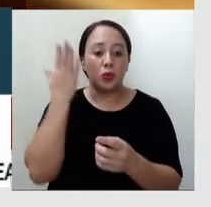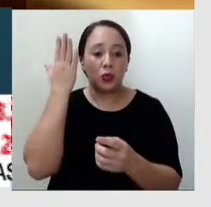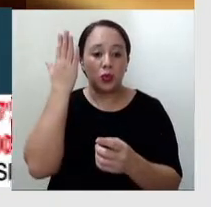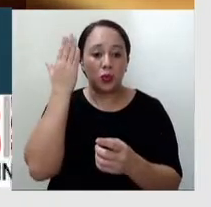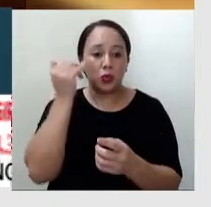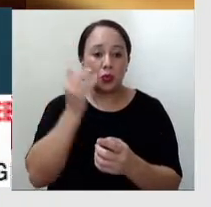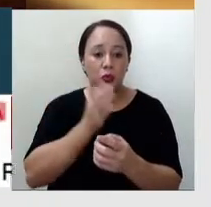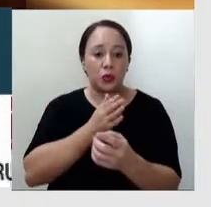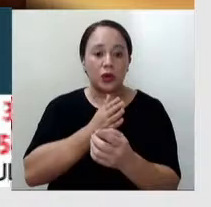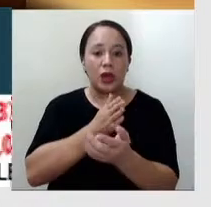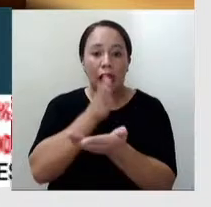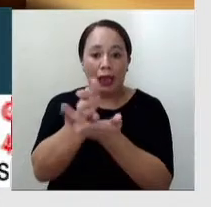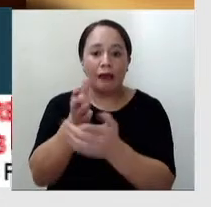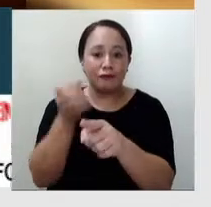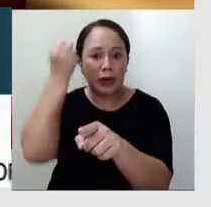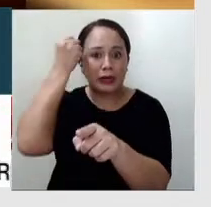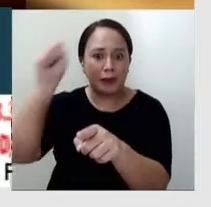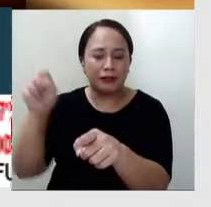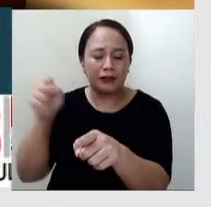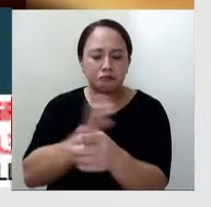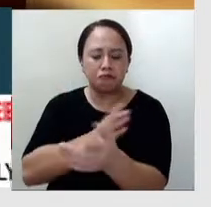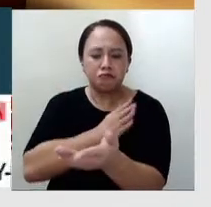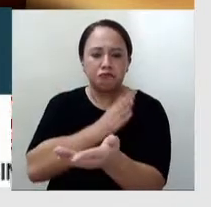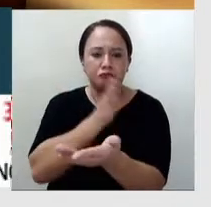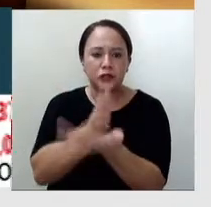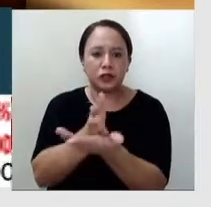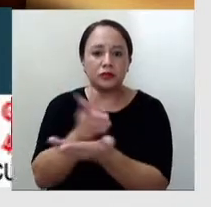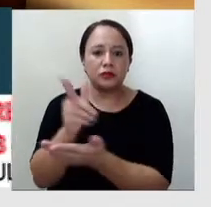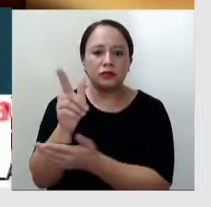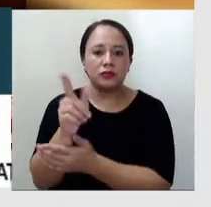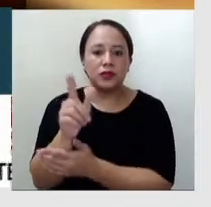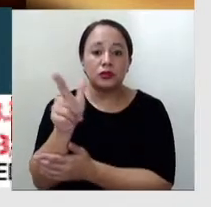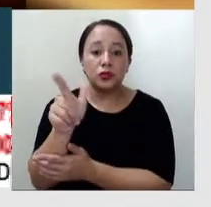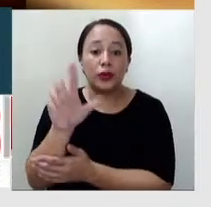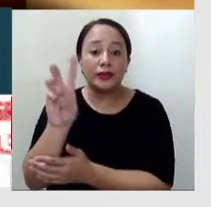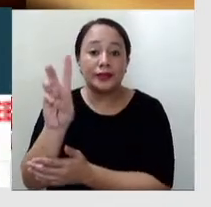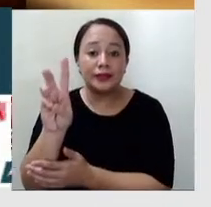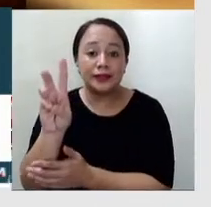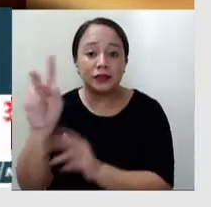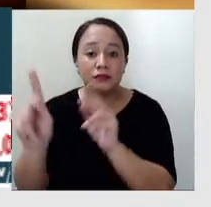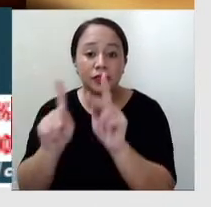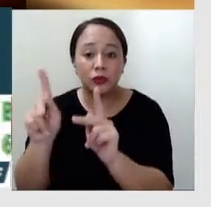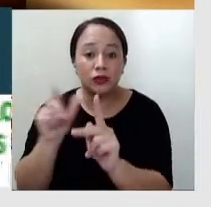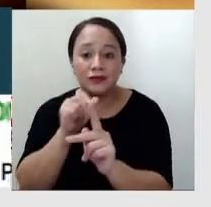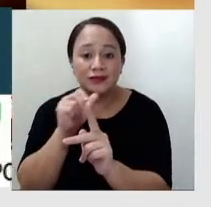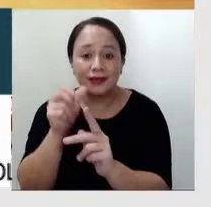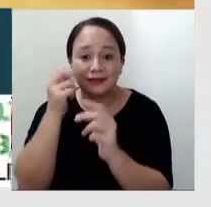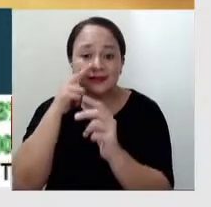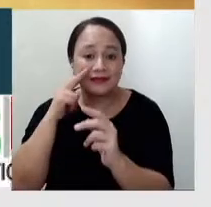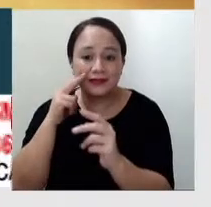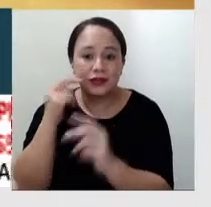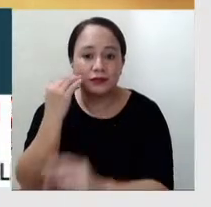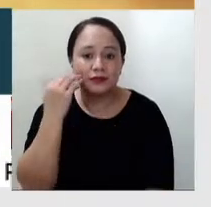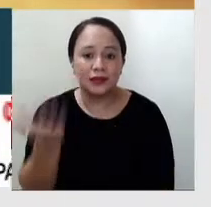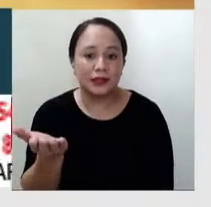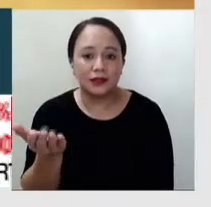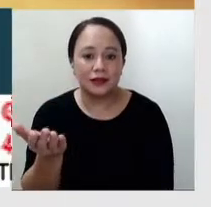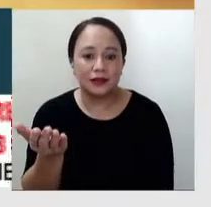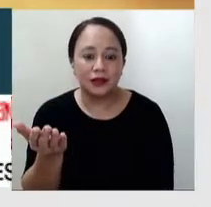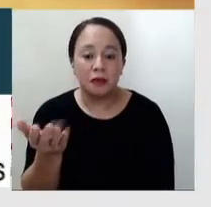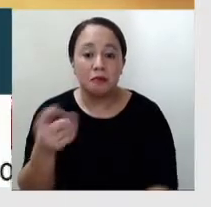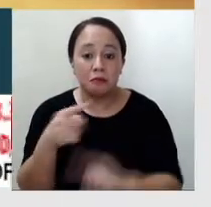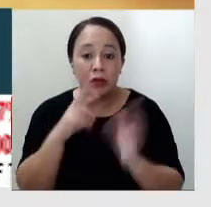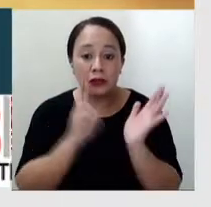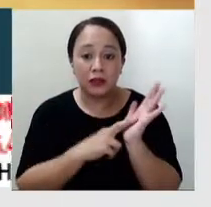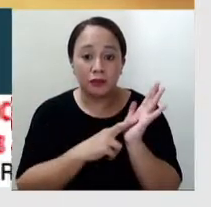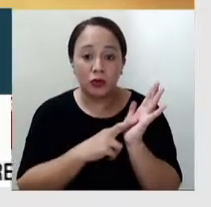going after militants, and 26 civilians were killed in that raid, and there was no reports